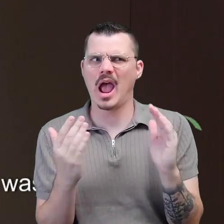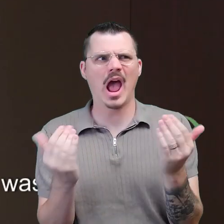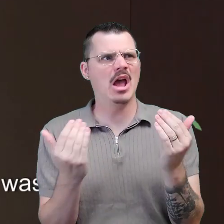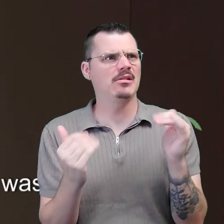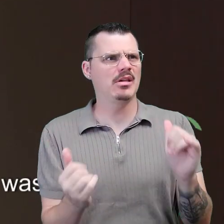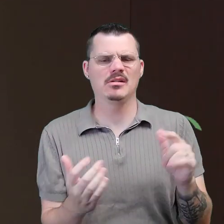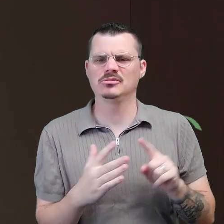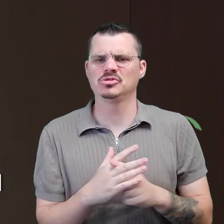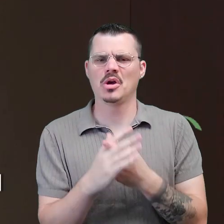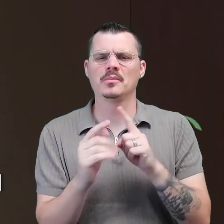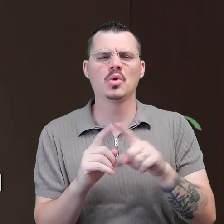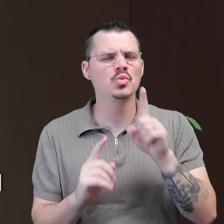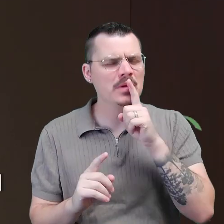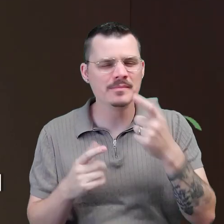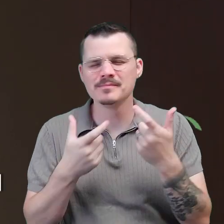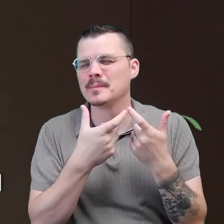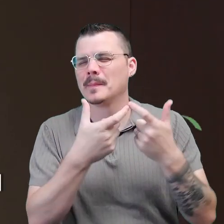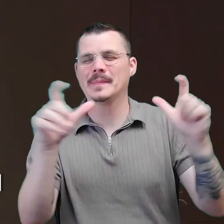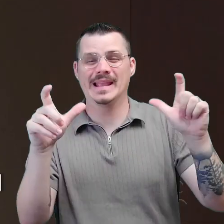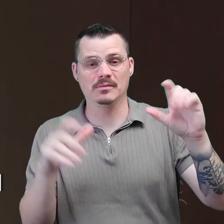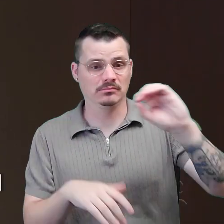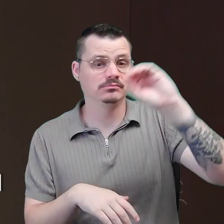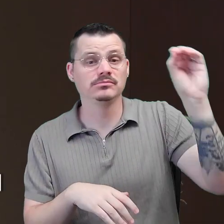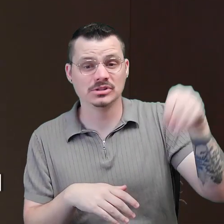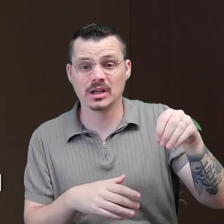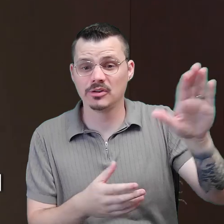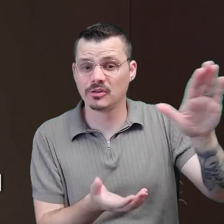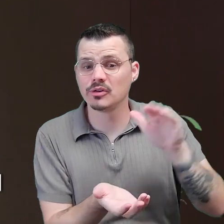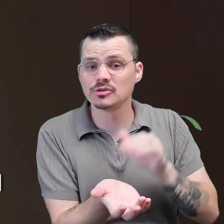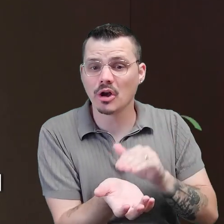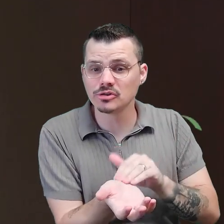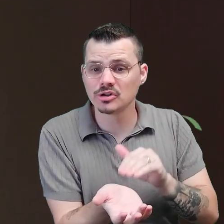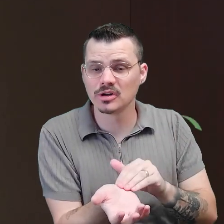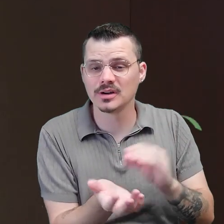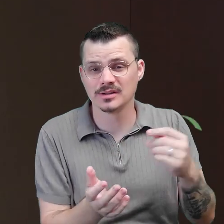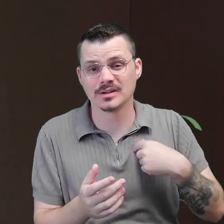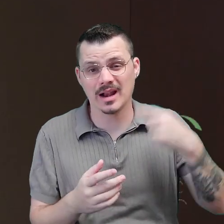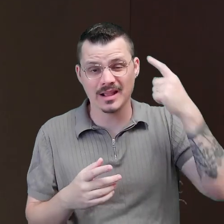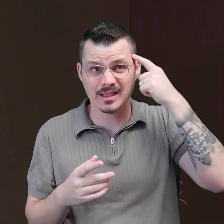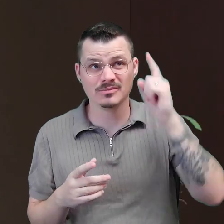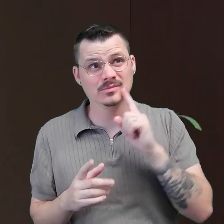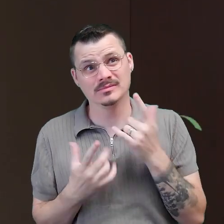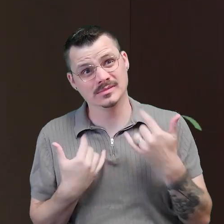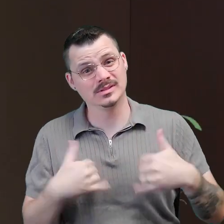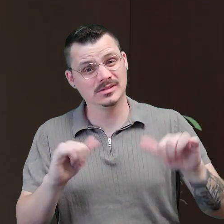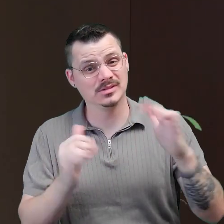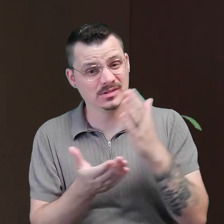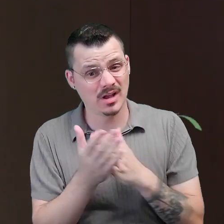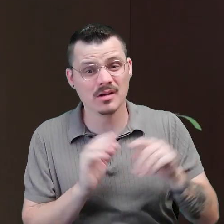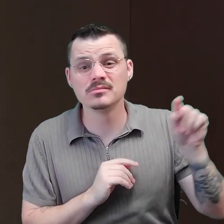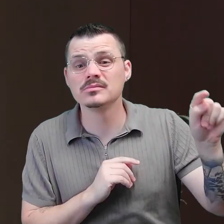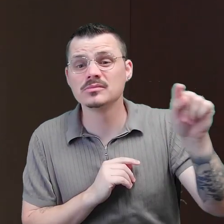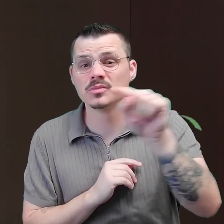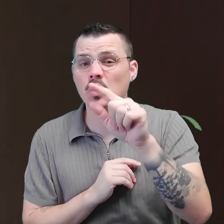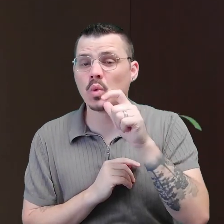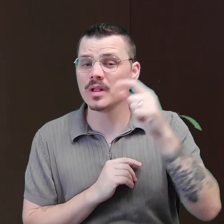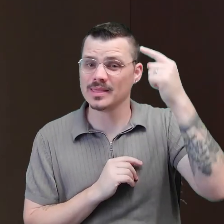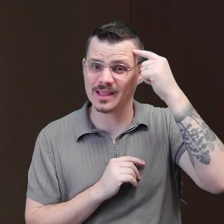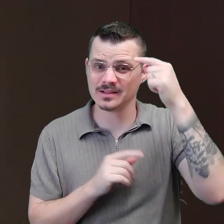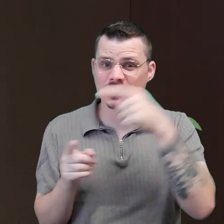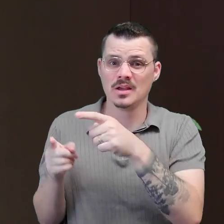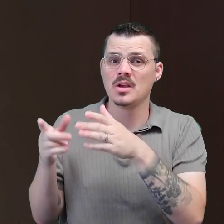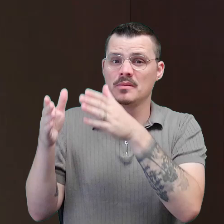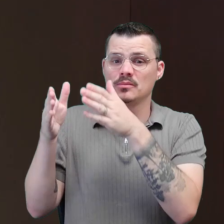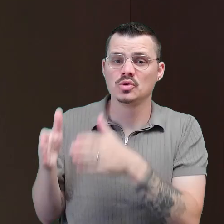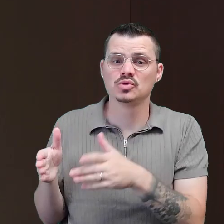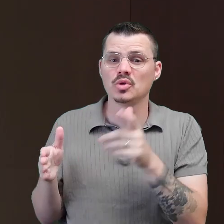but there was a really large percentage of doctors, and I think sometimes there still is, that thinks that